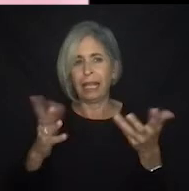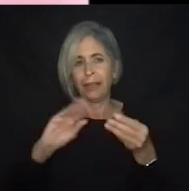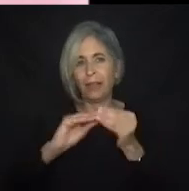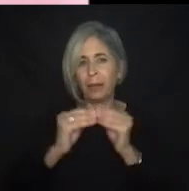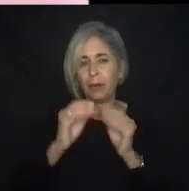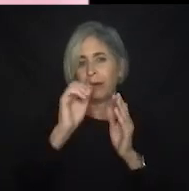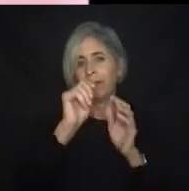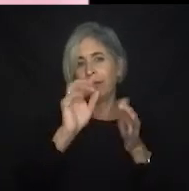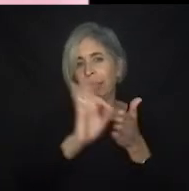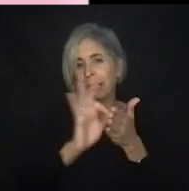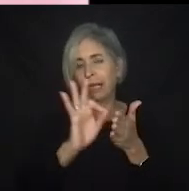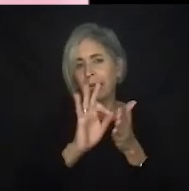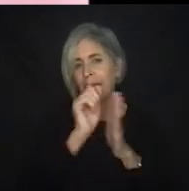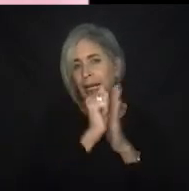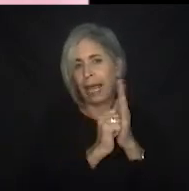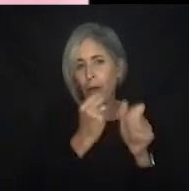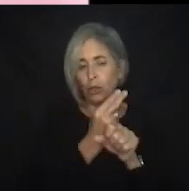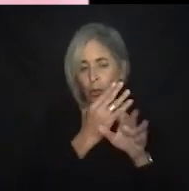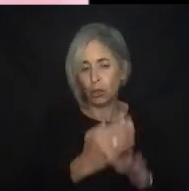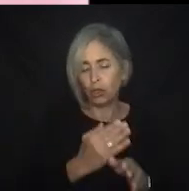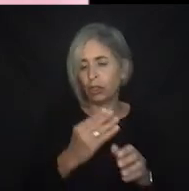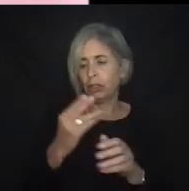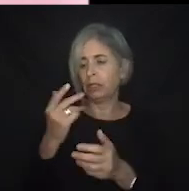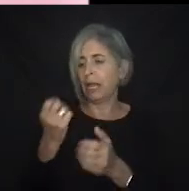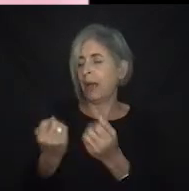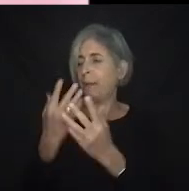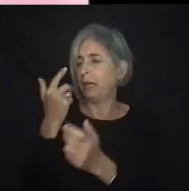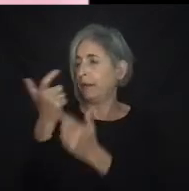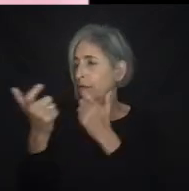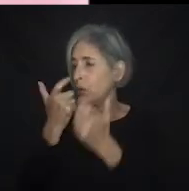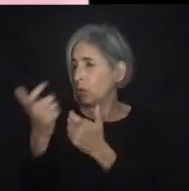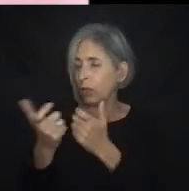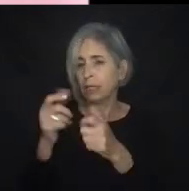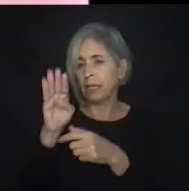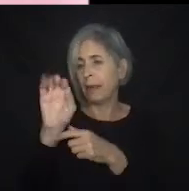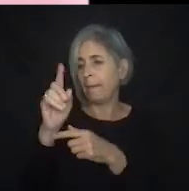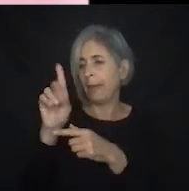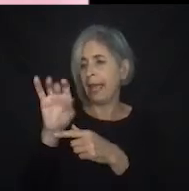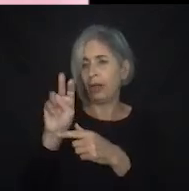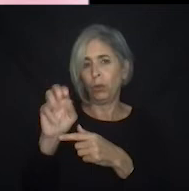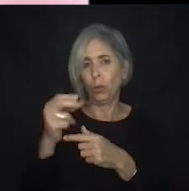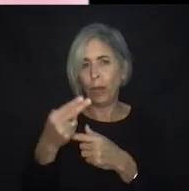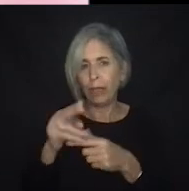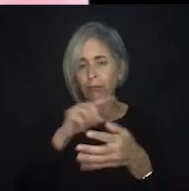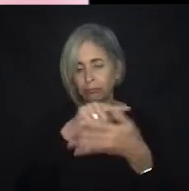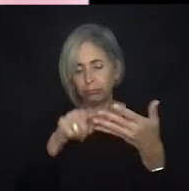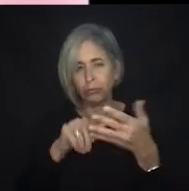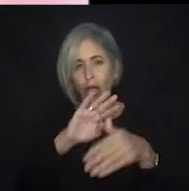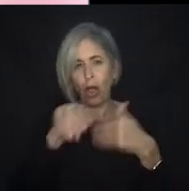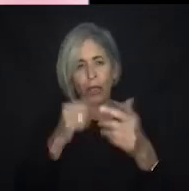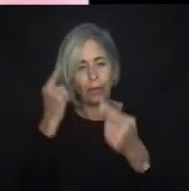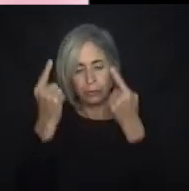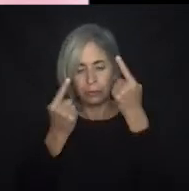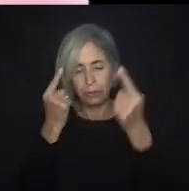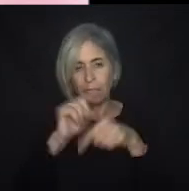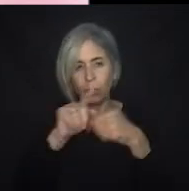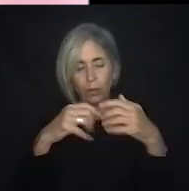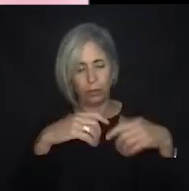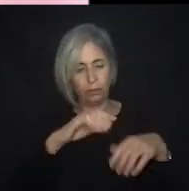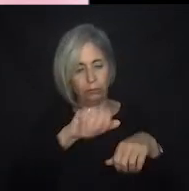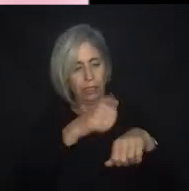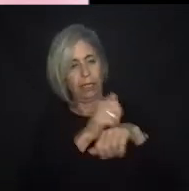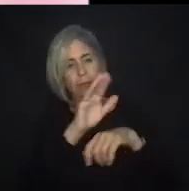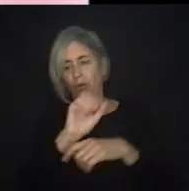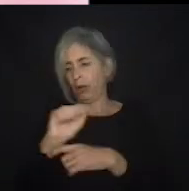number of account users, number of viewers, hosting bandwidth, and video storage size. These are all things to consider when building your